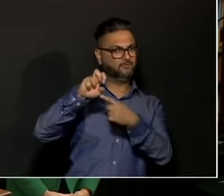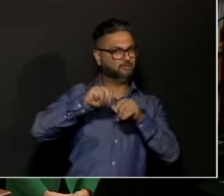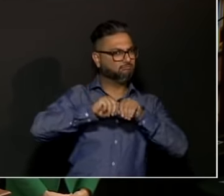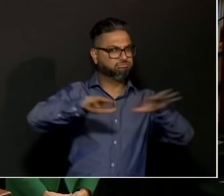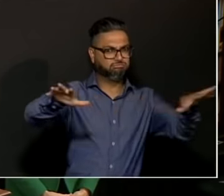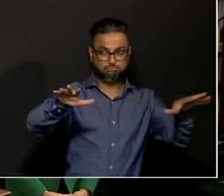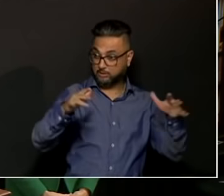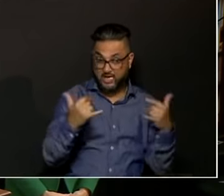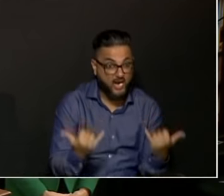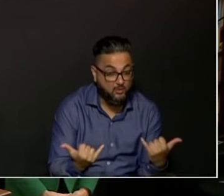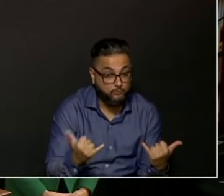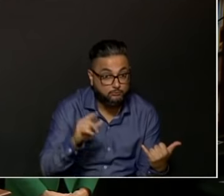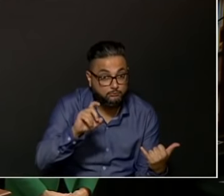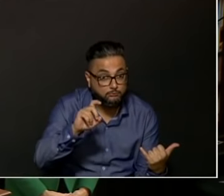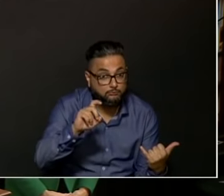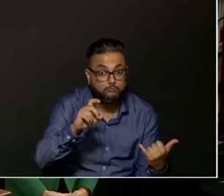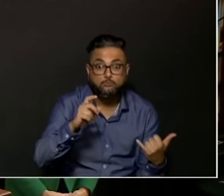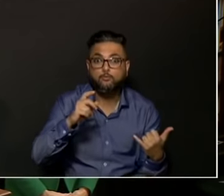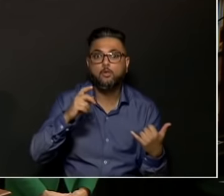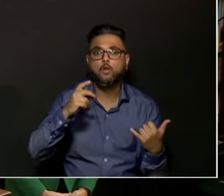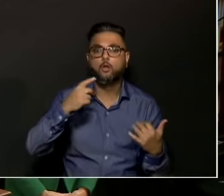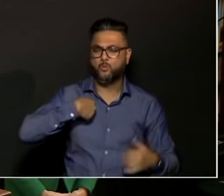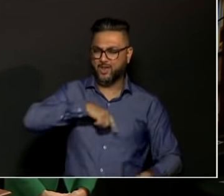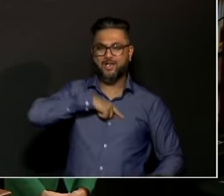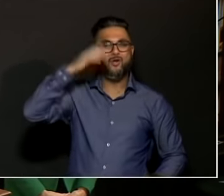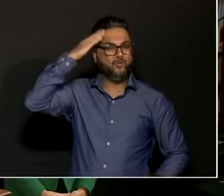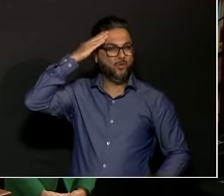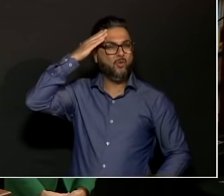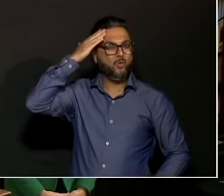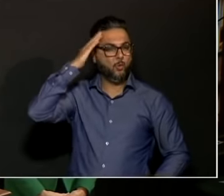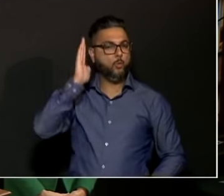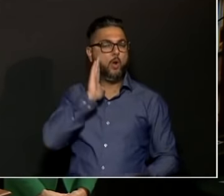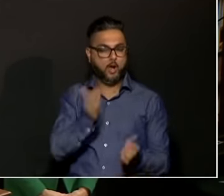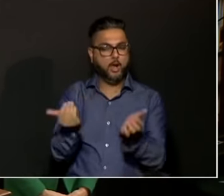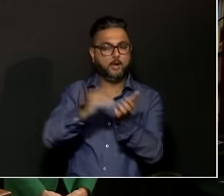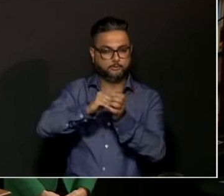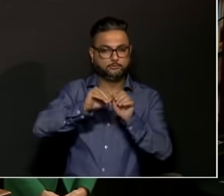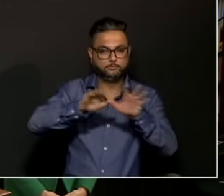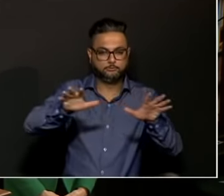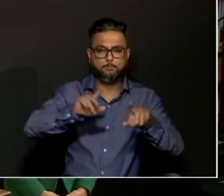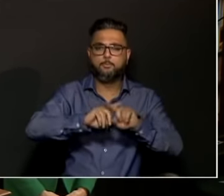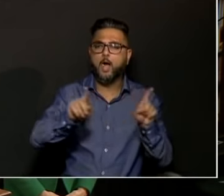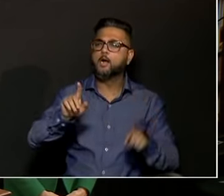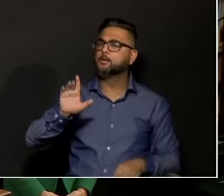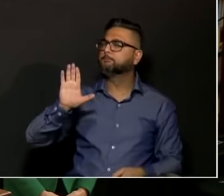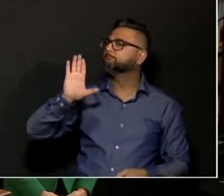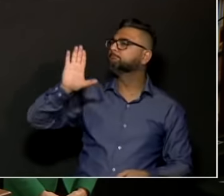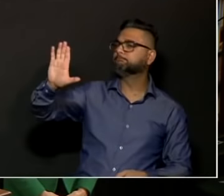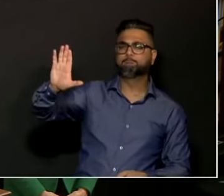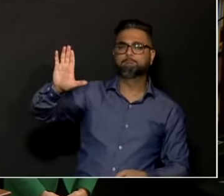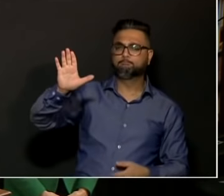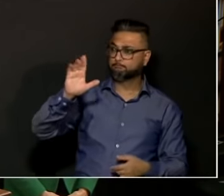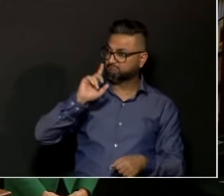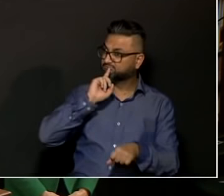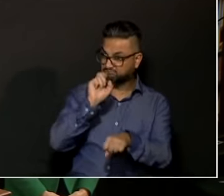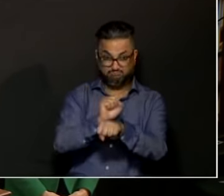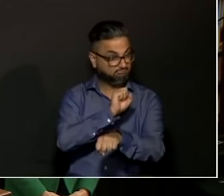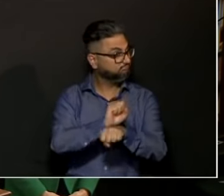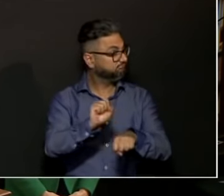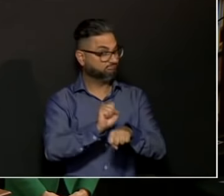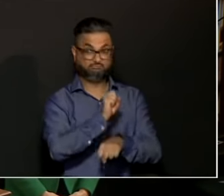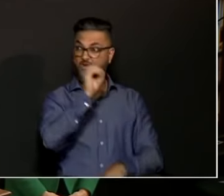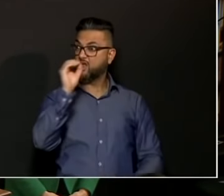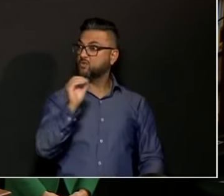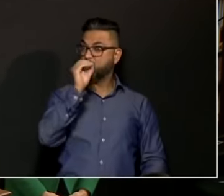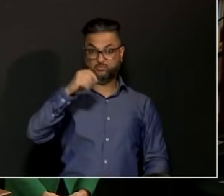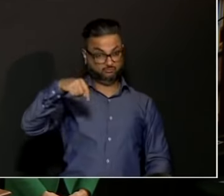knew a second wave was coming. So I think now, just very simply in your eyes, is Ontario in a second wave? I'll